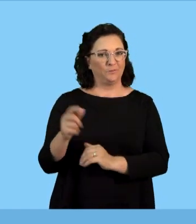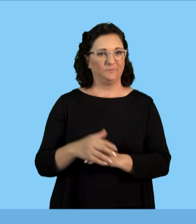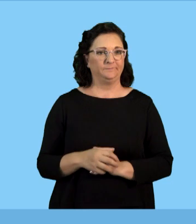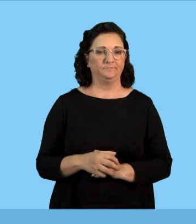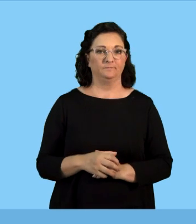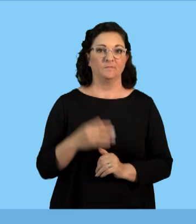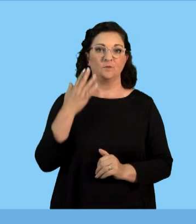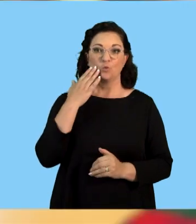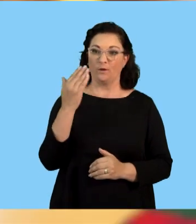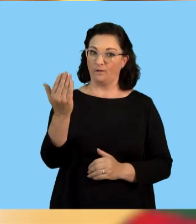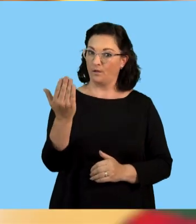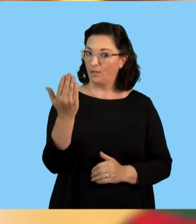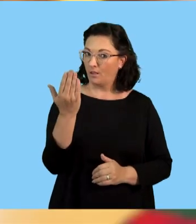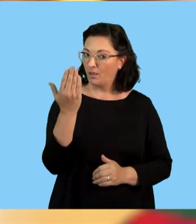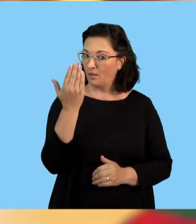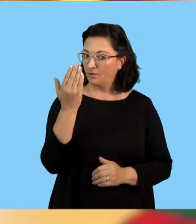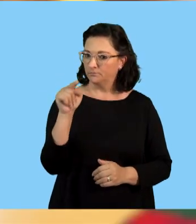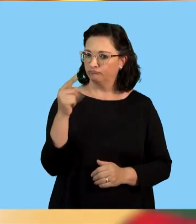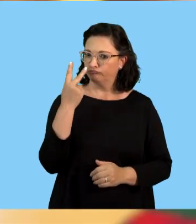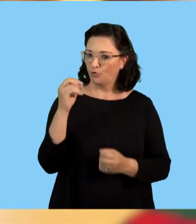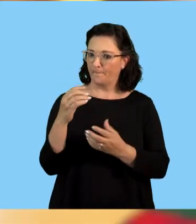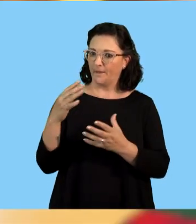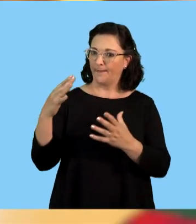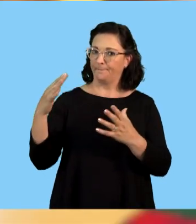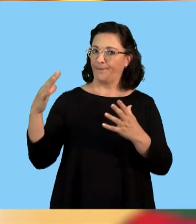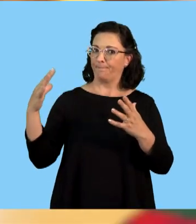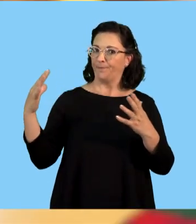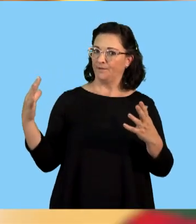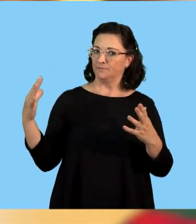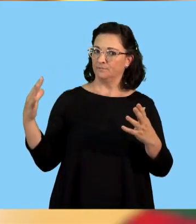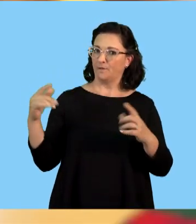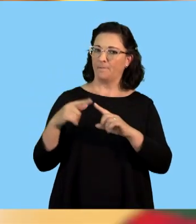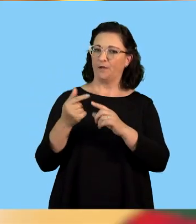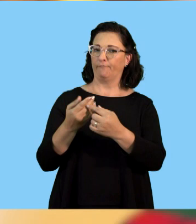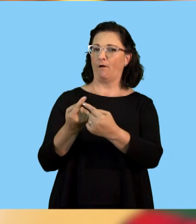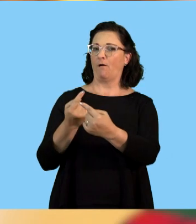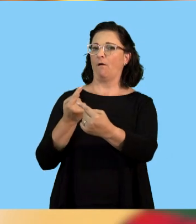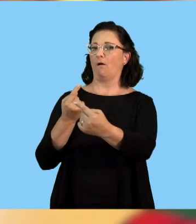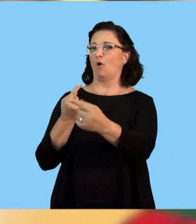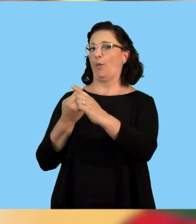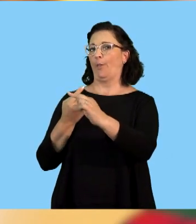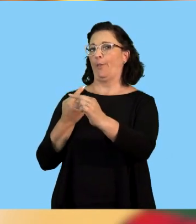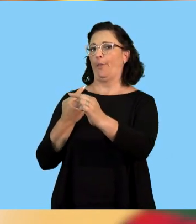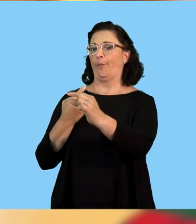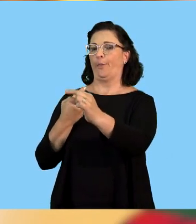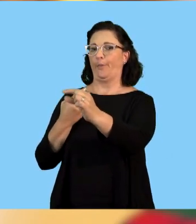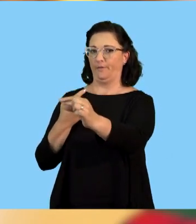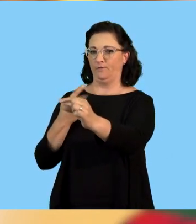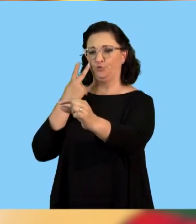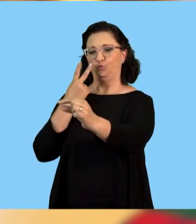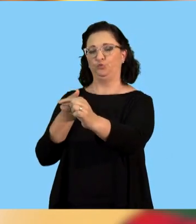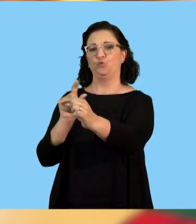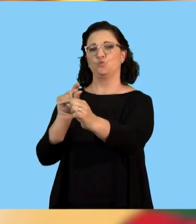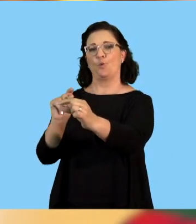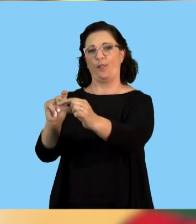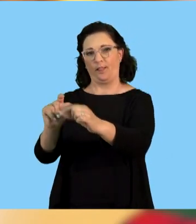moving closer to an object, that object will appear bigger and bigger and bigger. But if you move away from an object, the